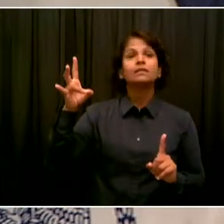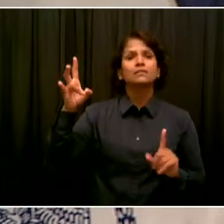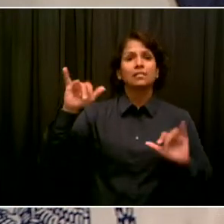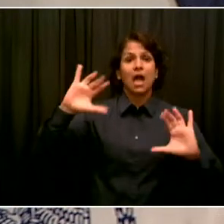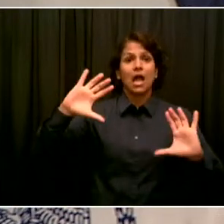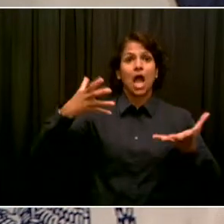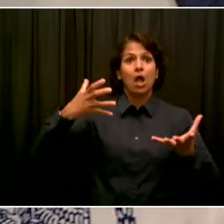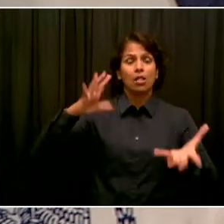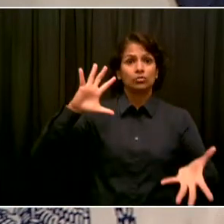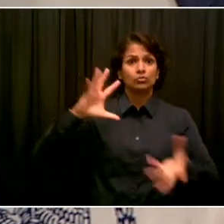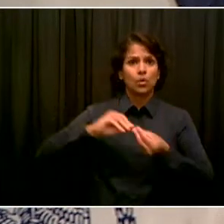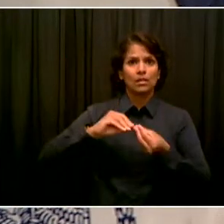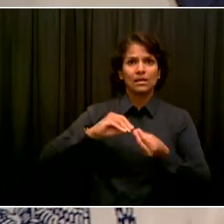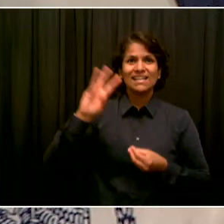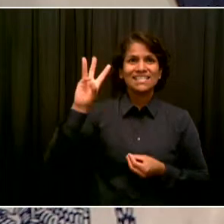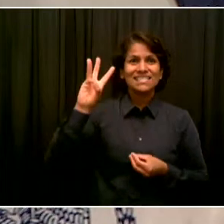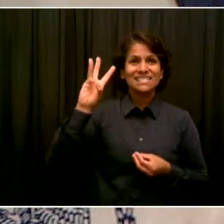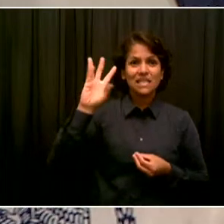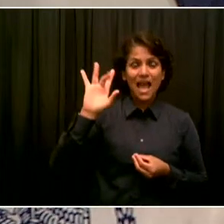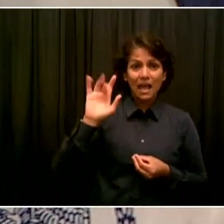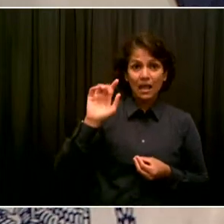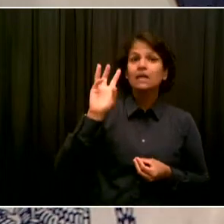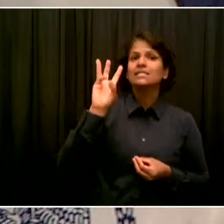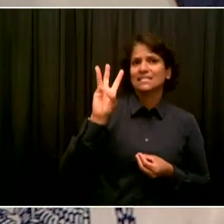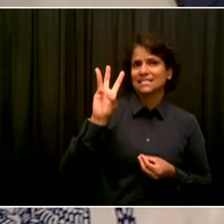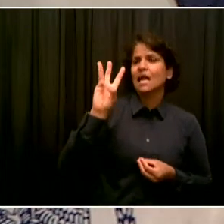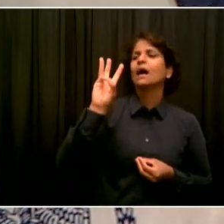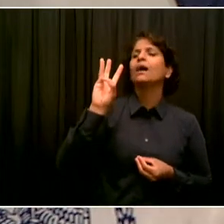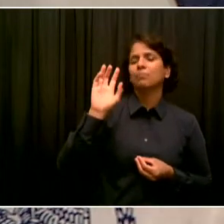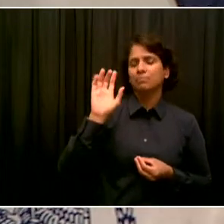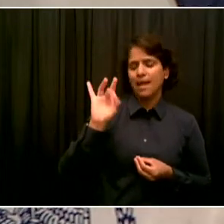number, and that's going to keep growing, I think, a lot in the next few